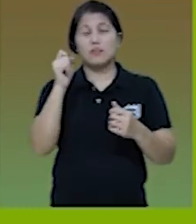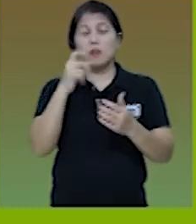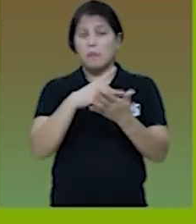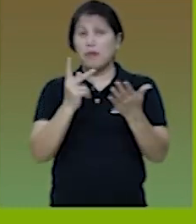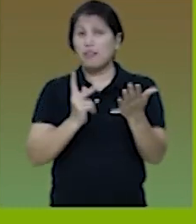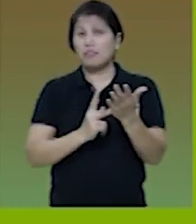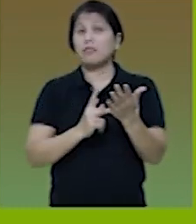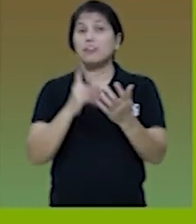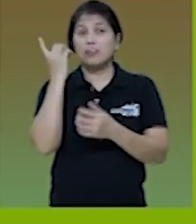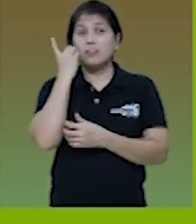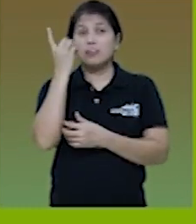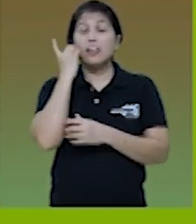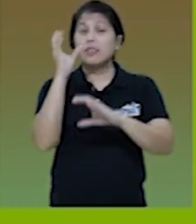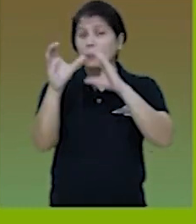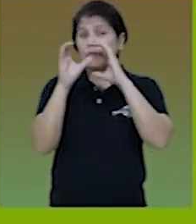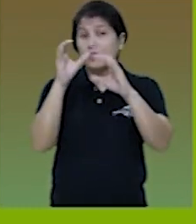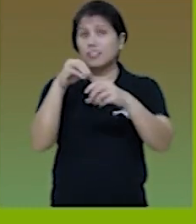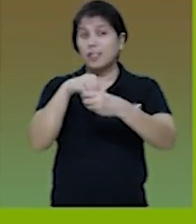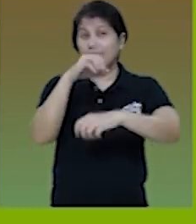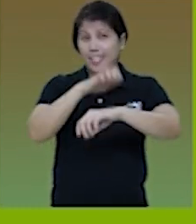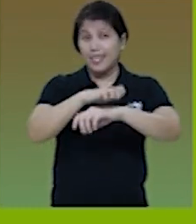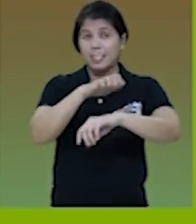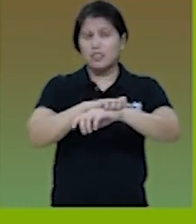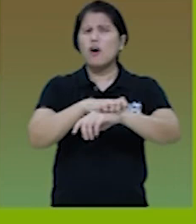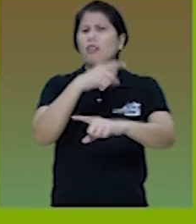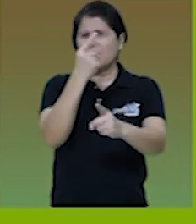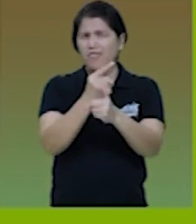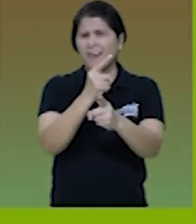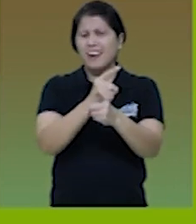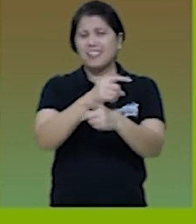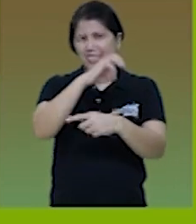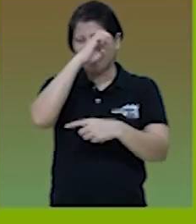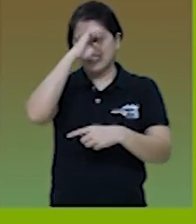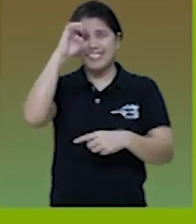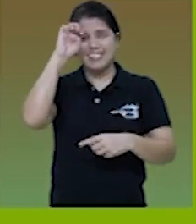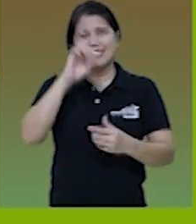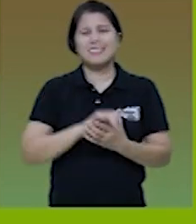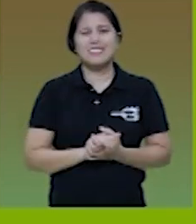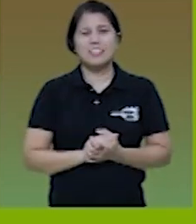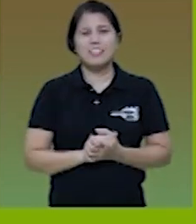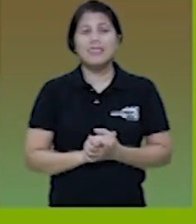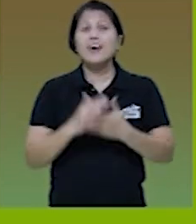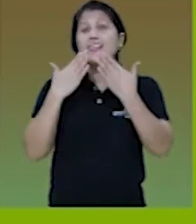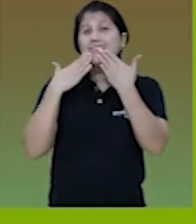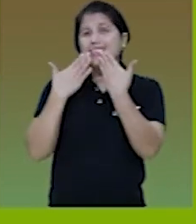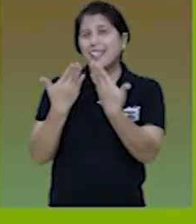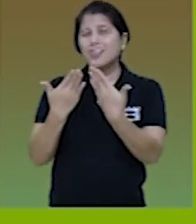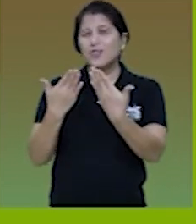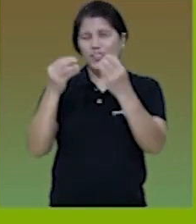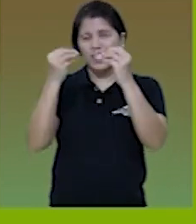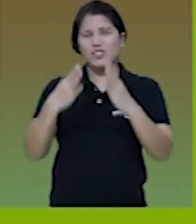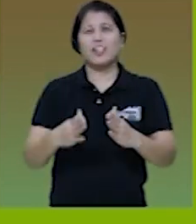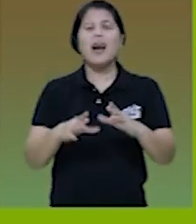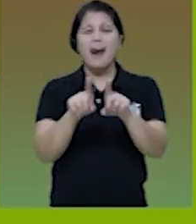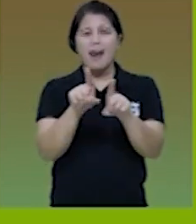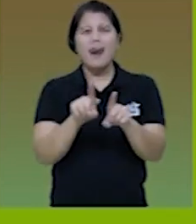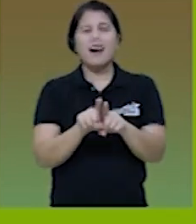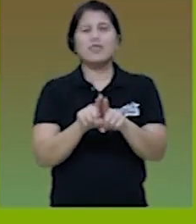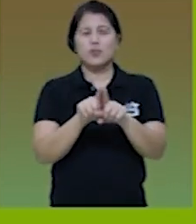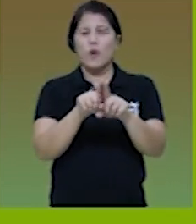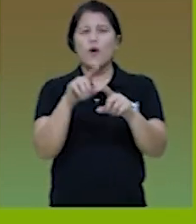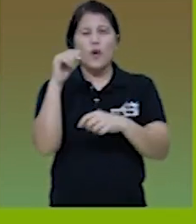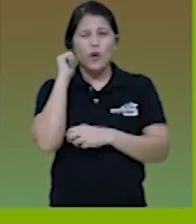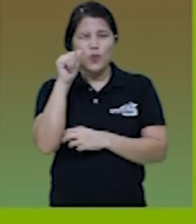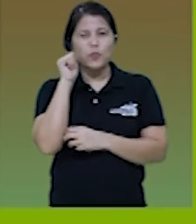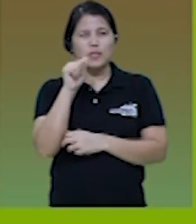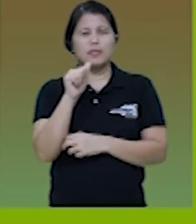daily communication in English. That's correct, Eliz. Thank you, teacher. As always, you